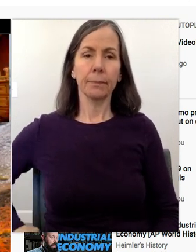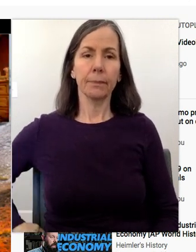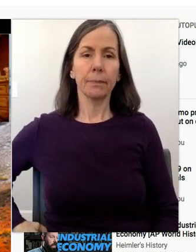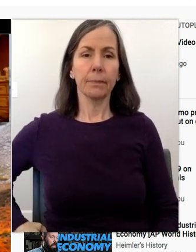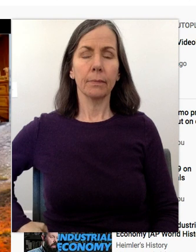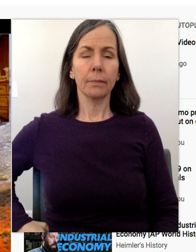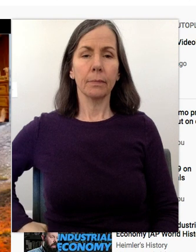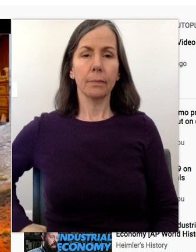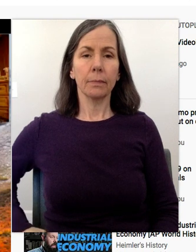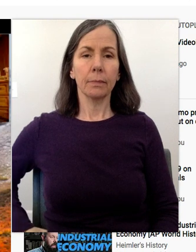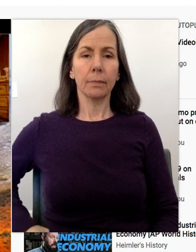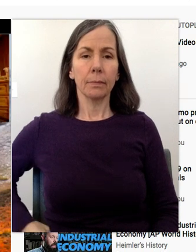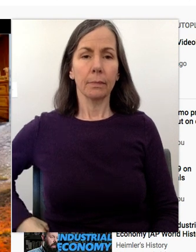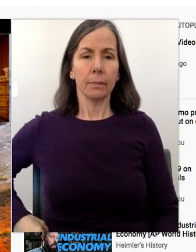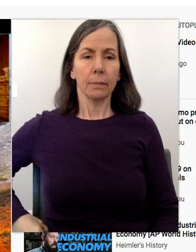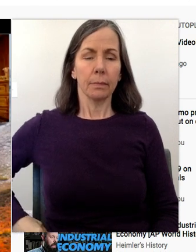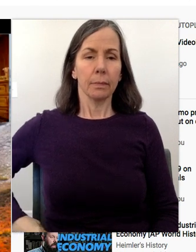Okay.